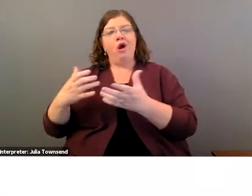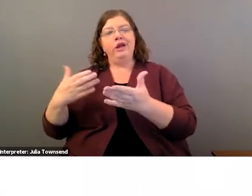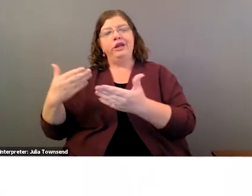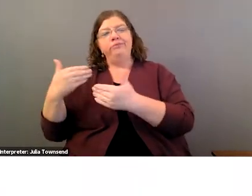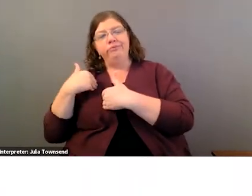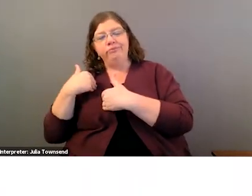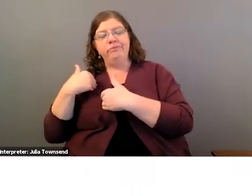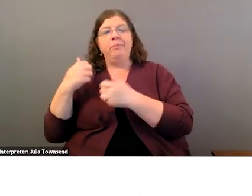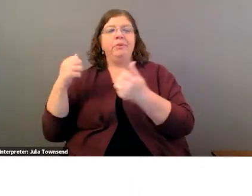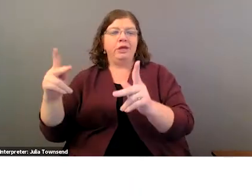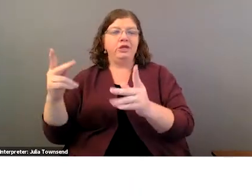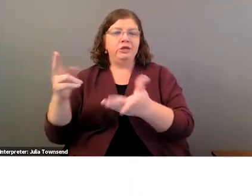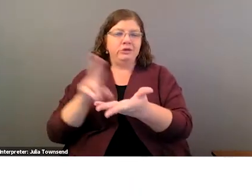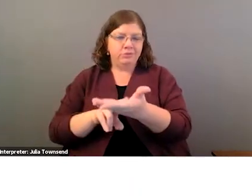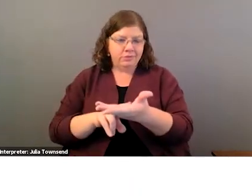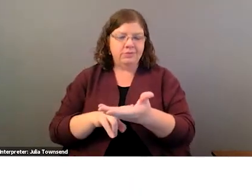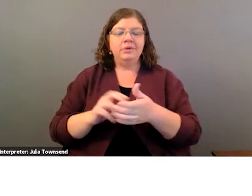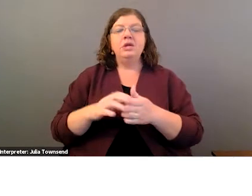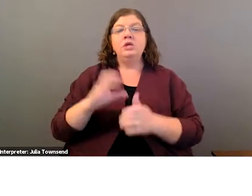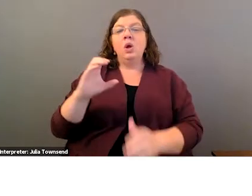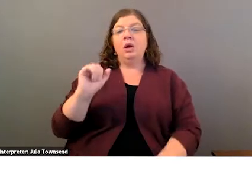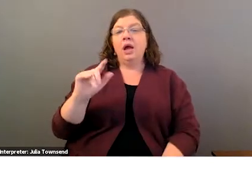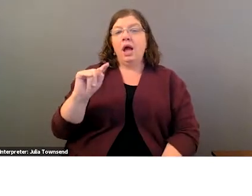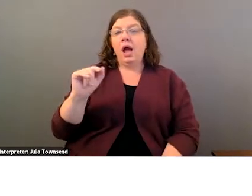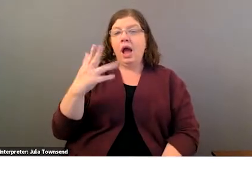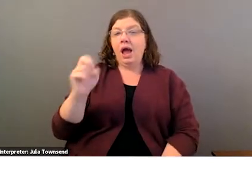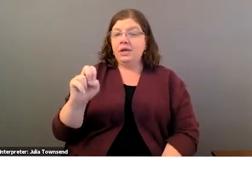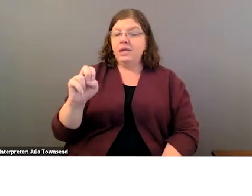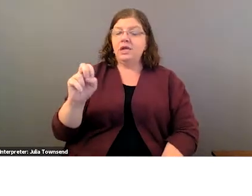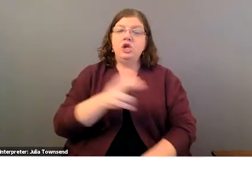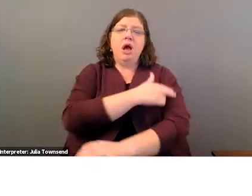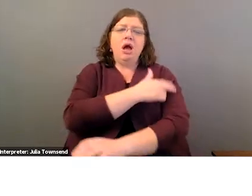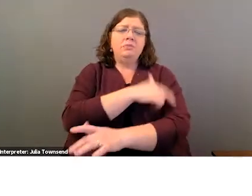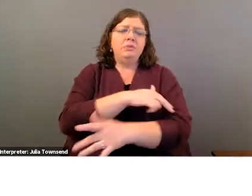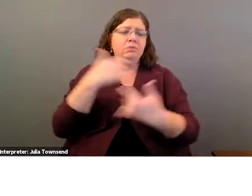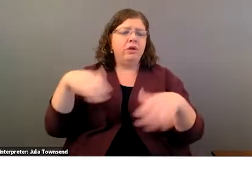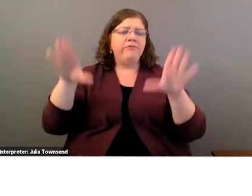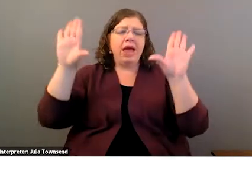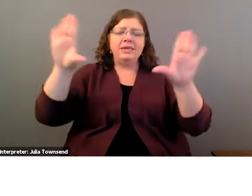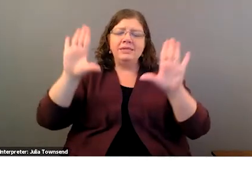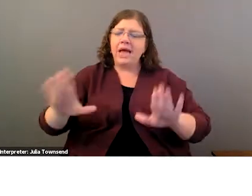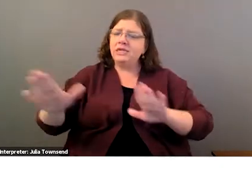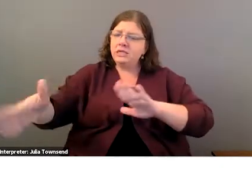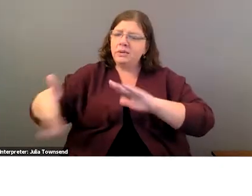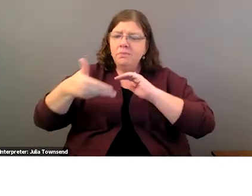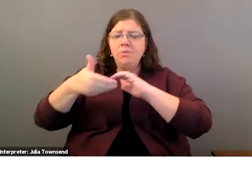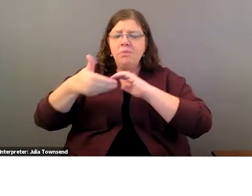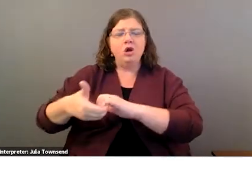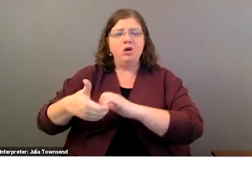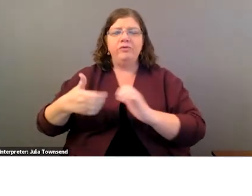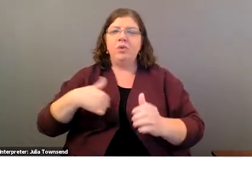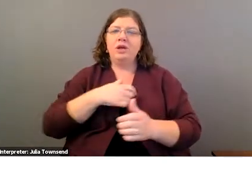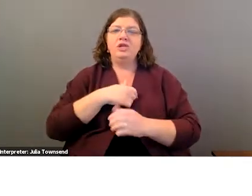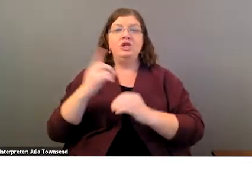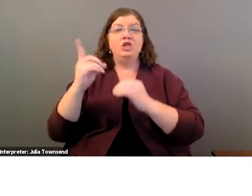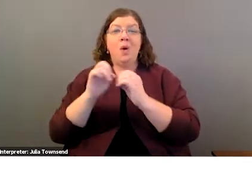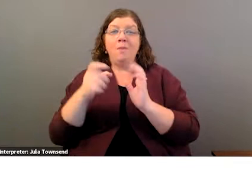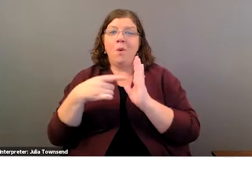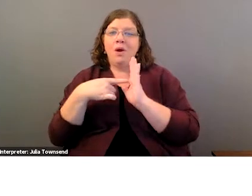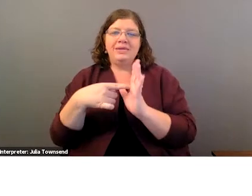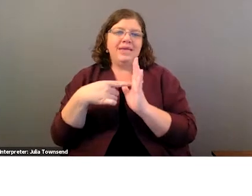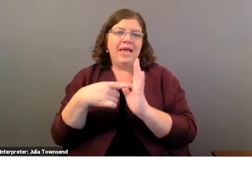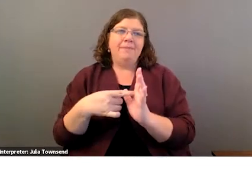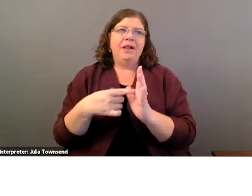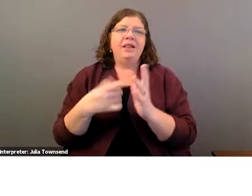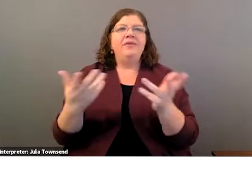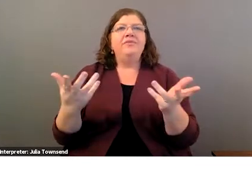So again, Cottage Hospital is such a fantastic partner for us, and this is just one more example of